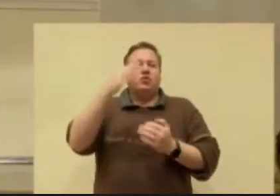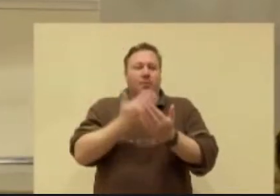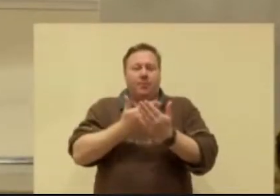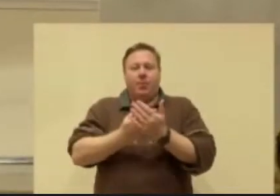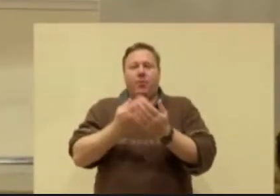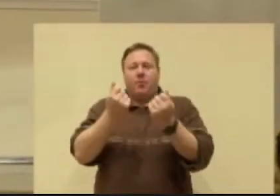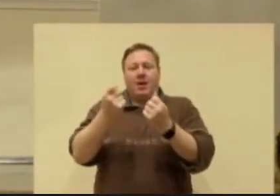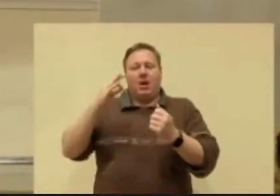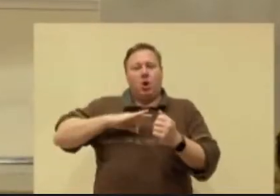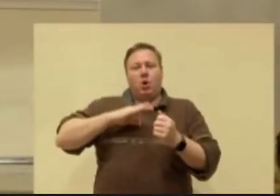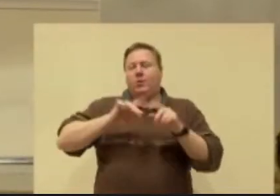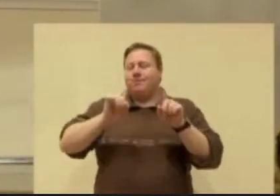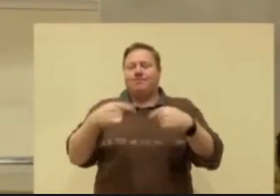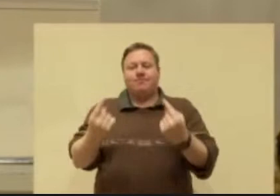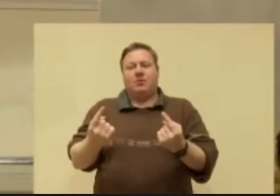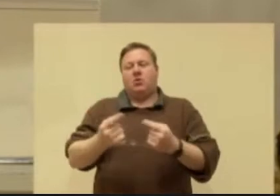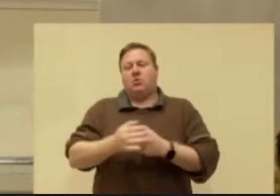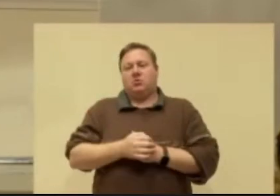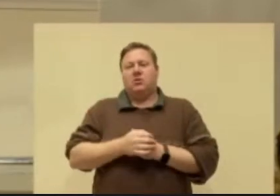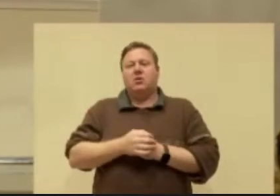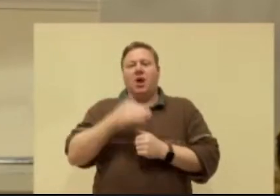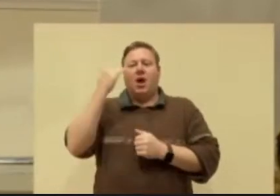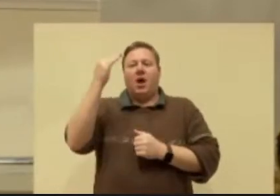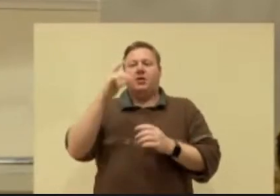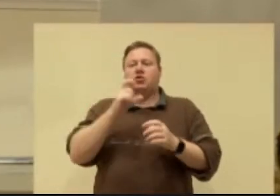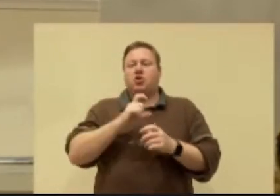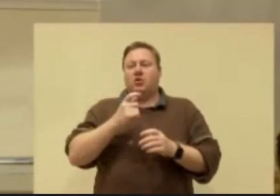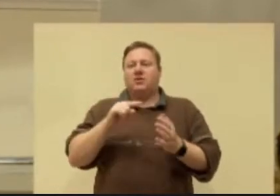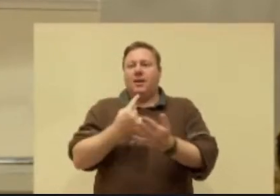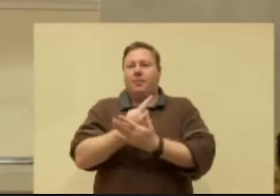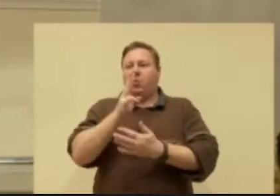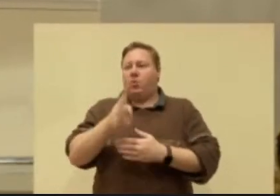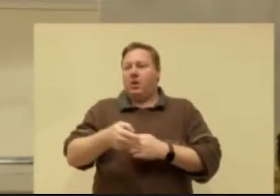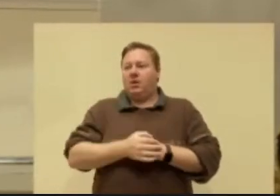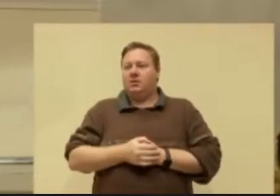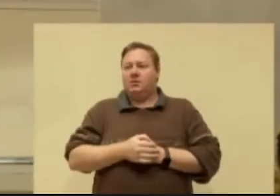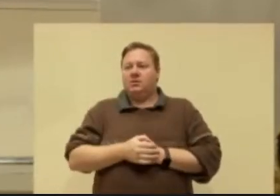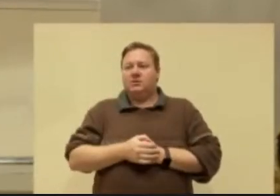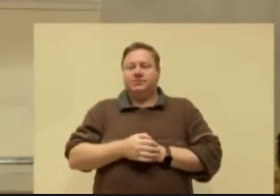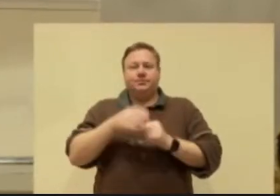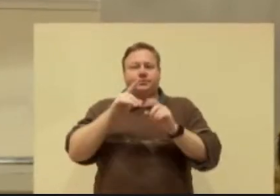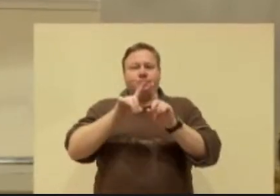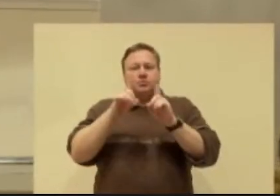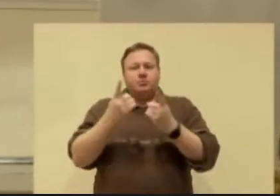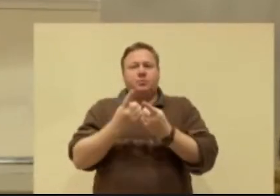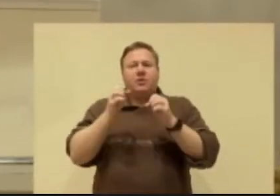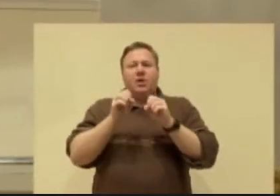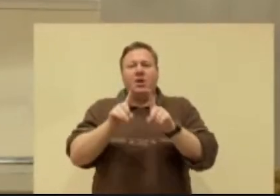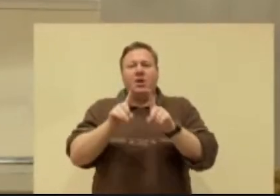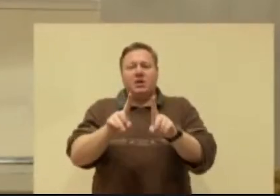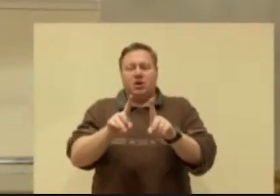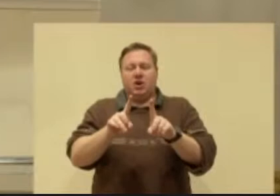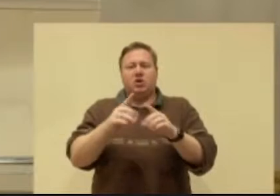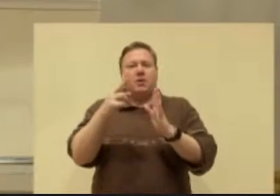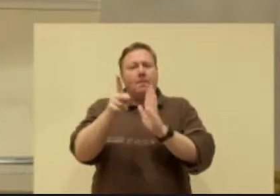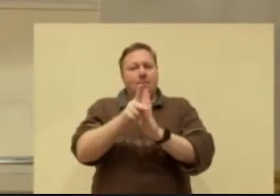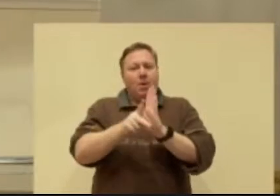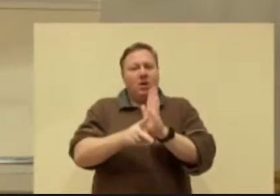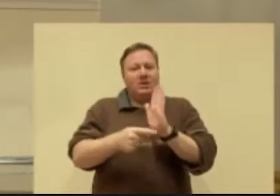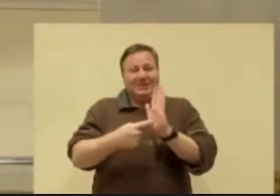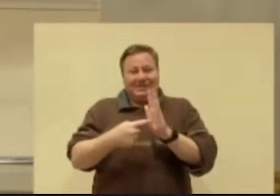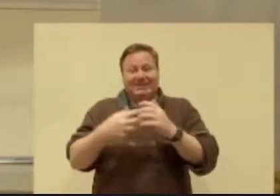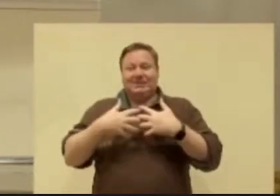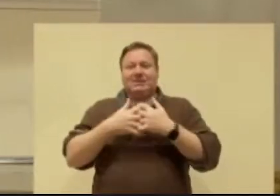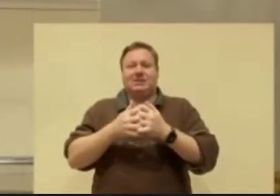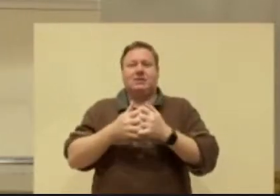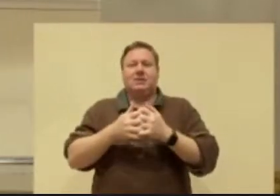department of education has developed a policy this this policy is the policy on the prevention and management of